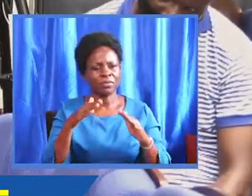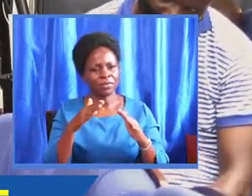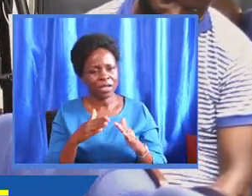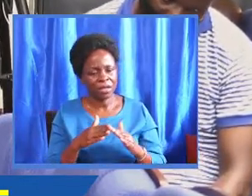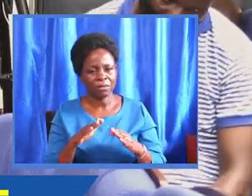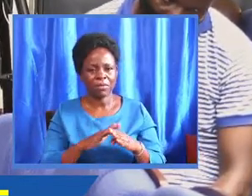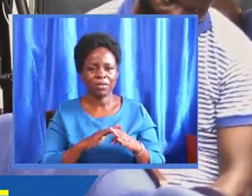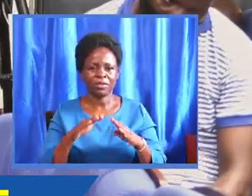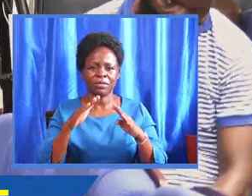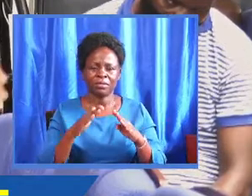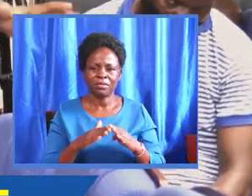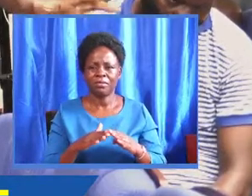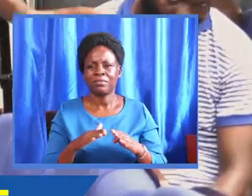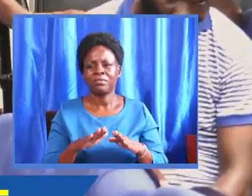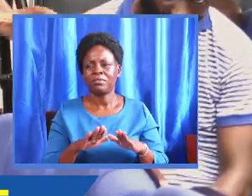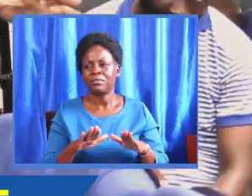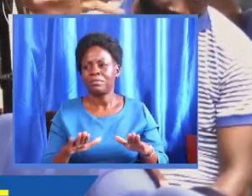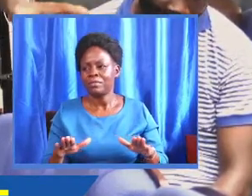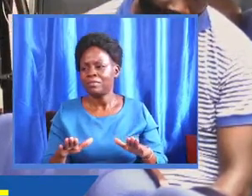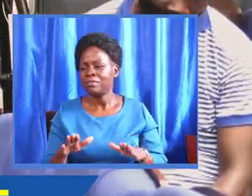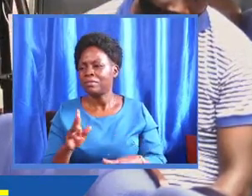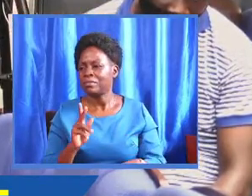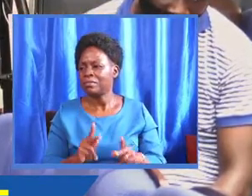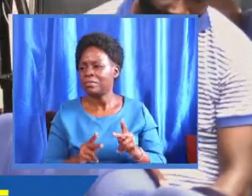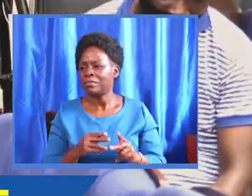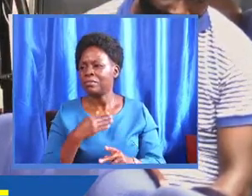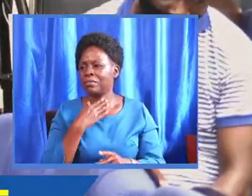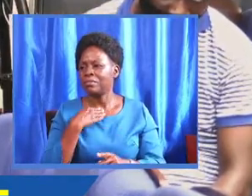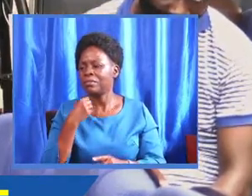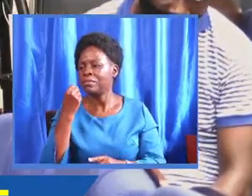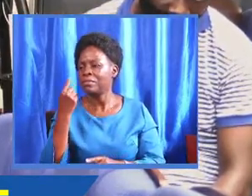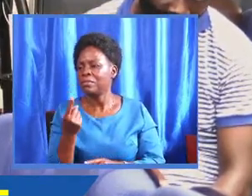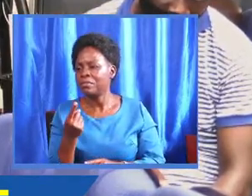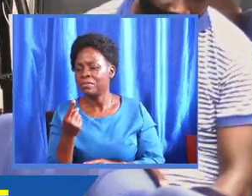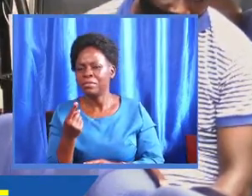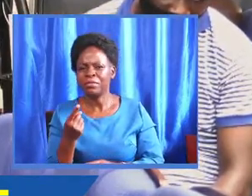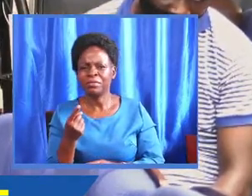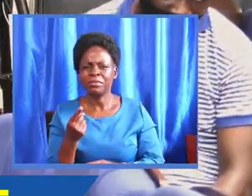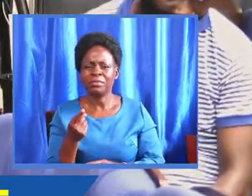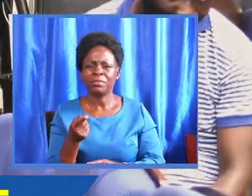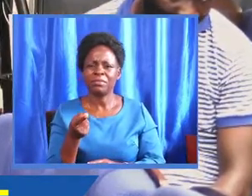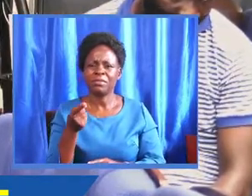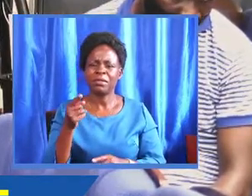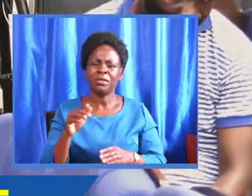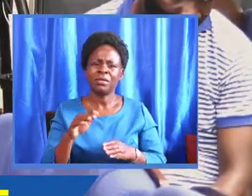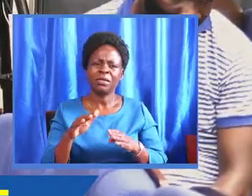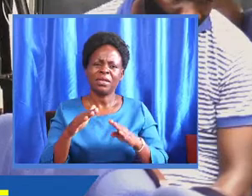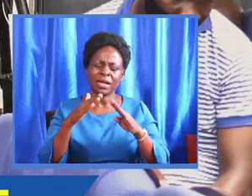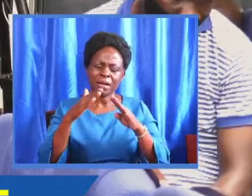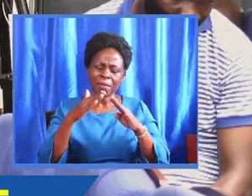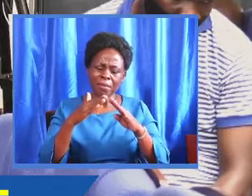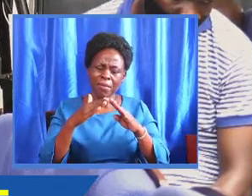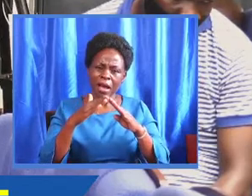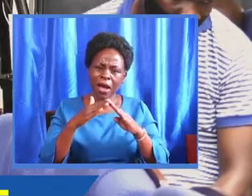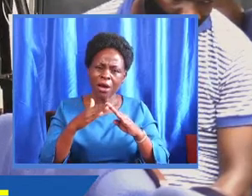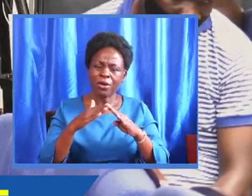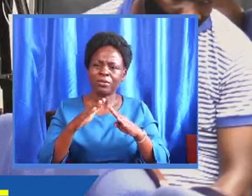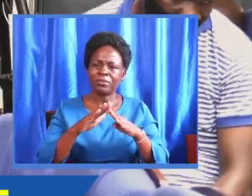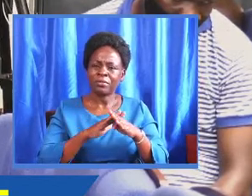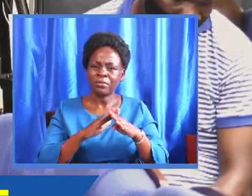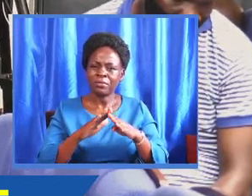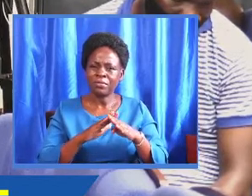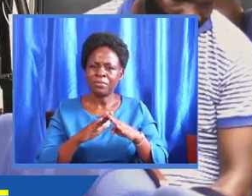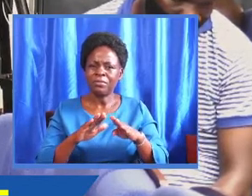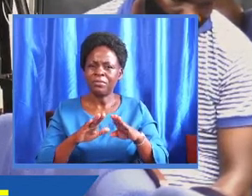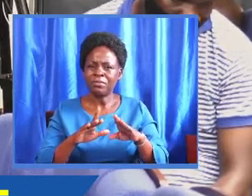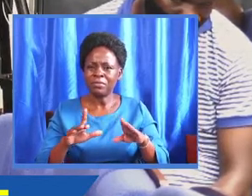as they call them, these people, the fourth estate, is the real estate sector in Uganda stretching up